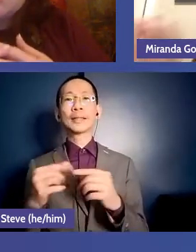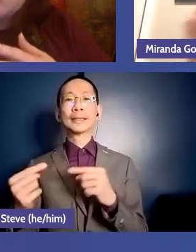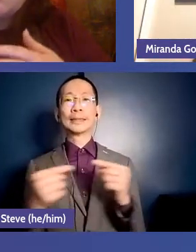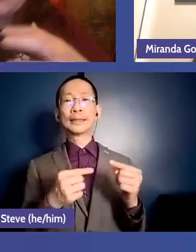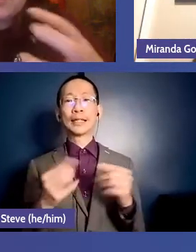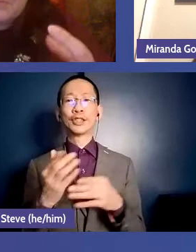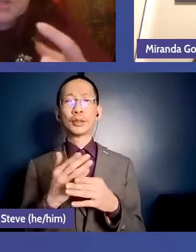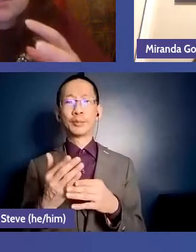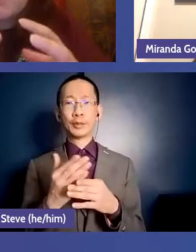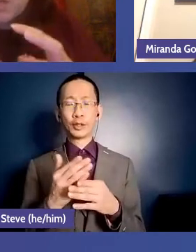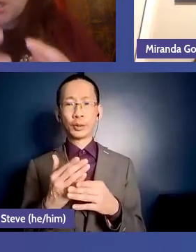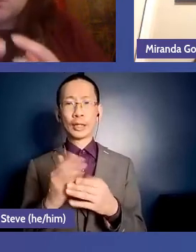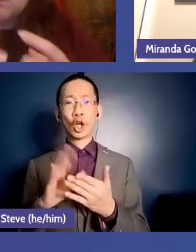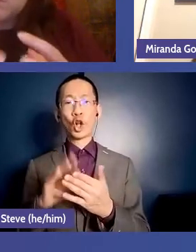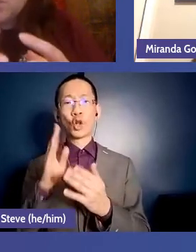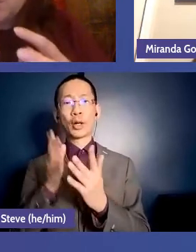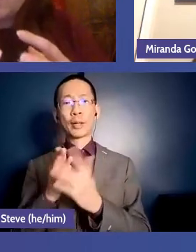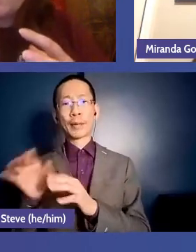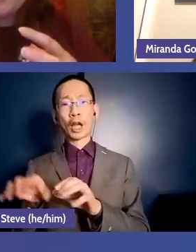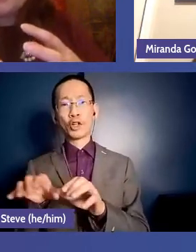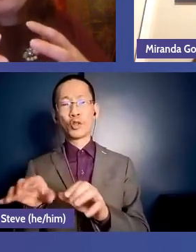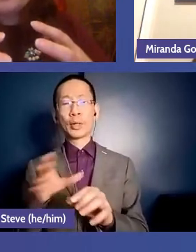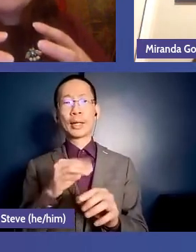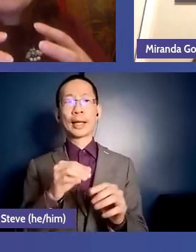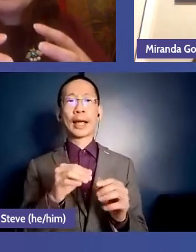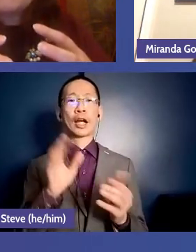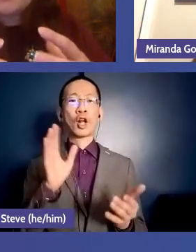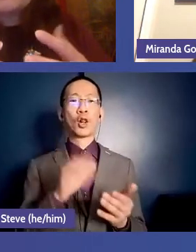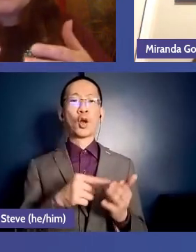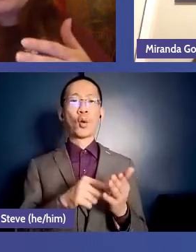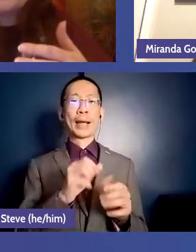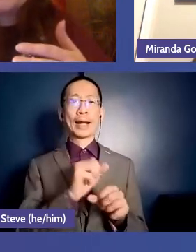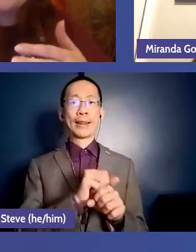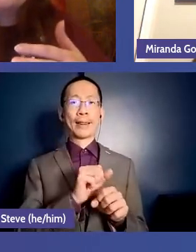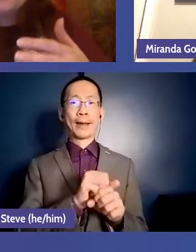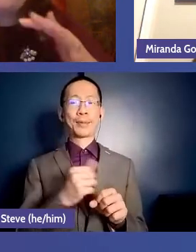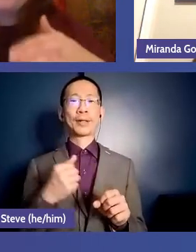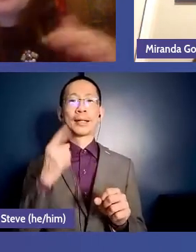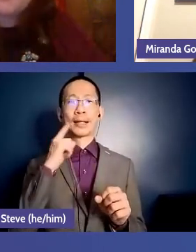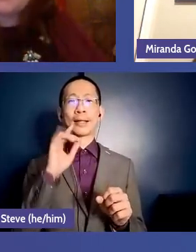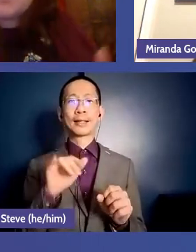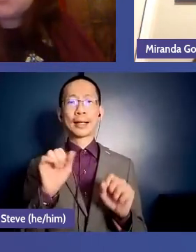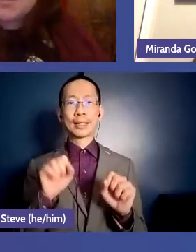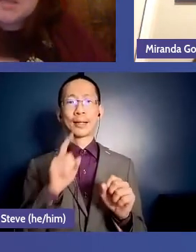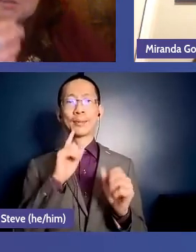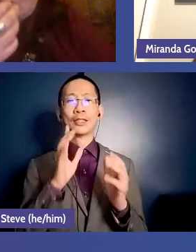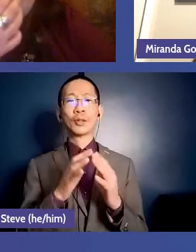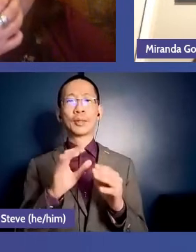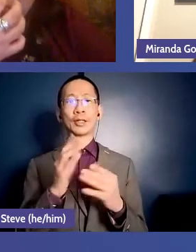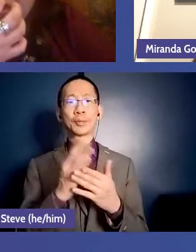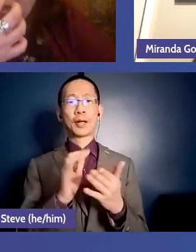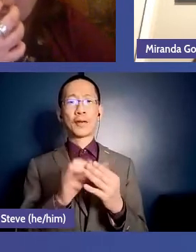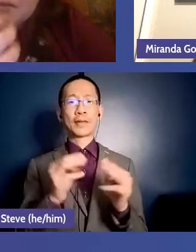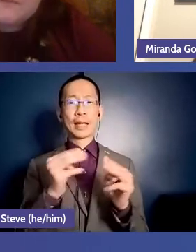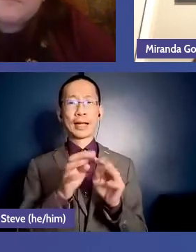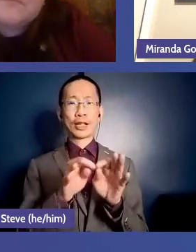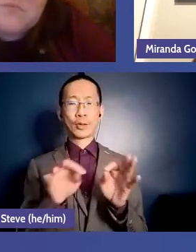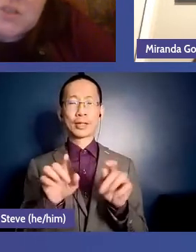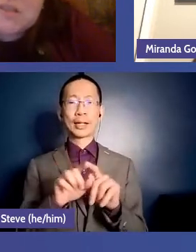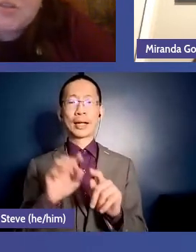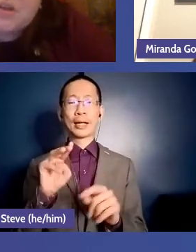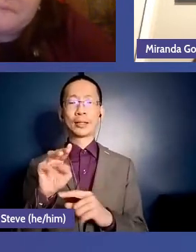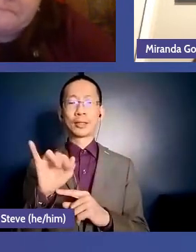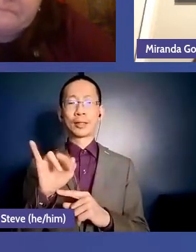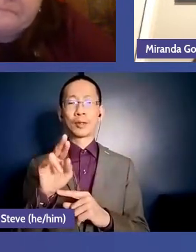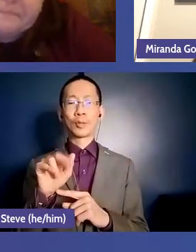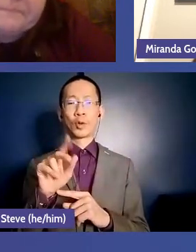between learning by doing and, you know, low-paid labor, because I think that that can be so much a part of that equation, as, you know, Miranda kind of